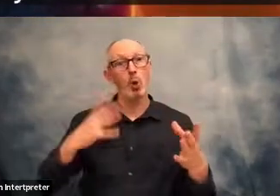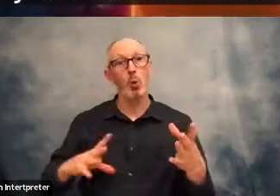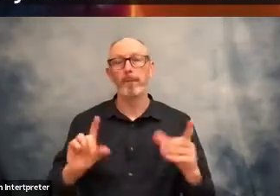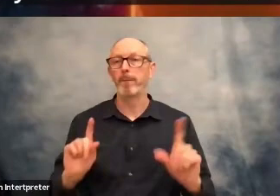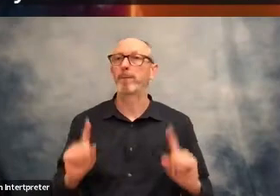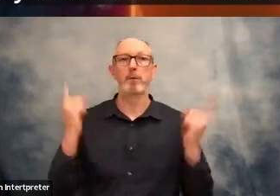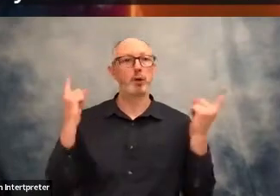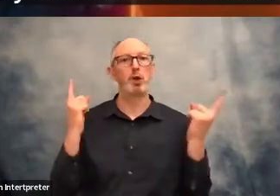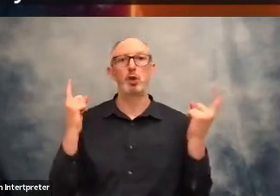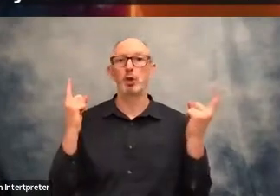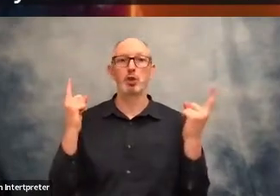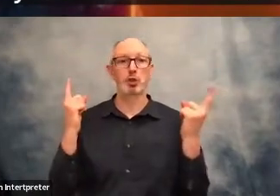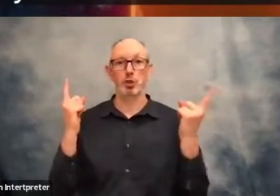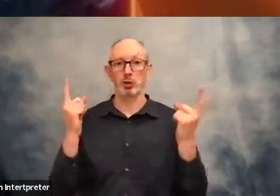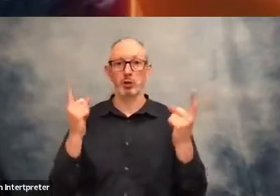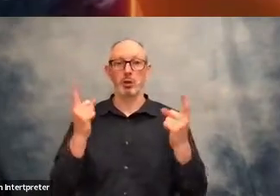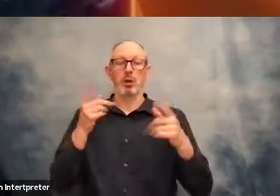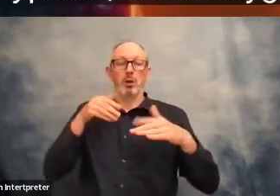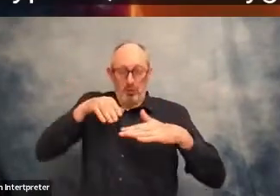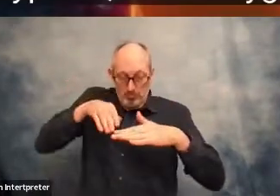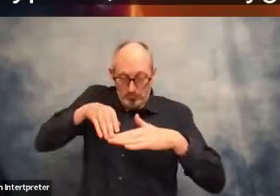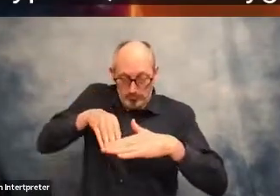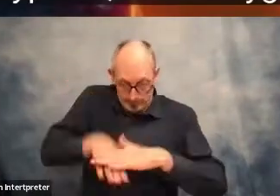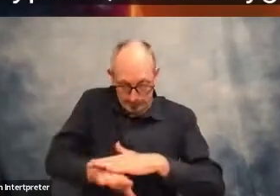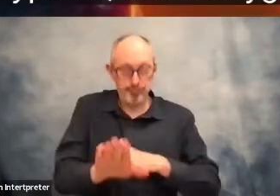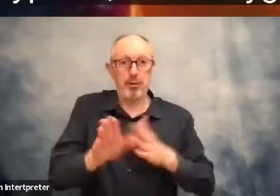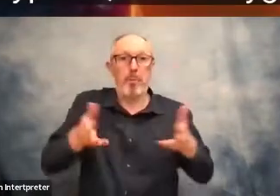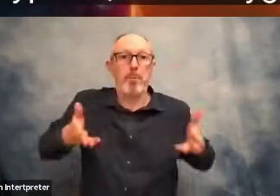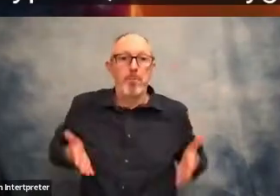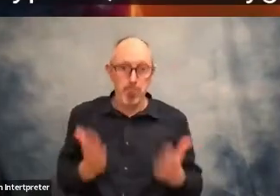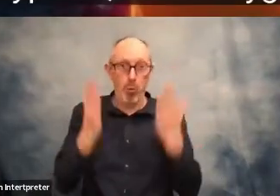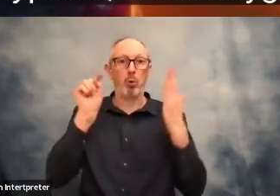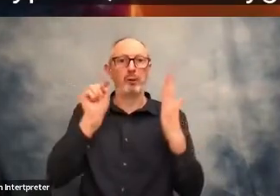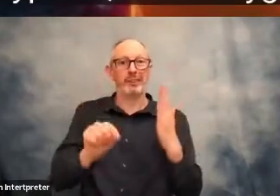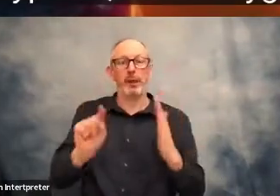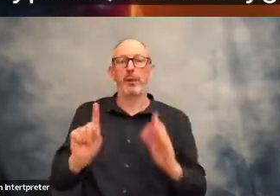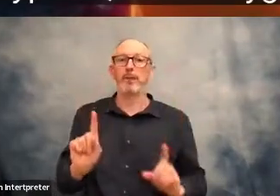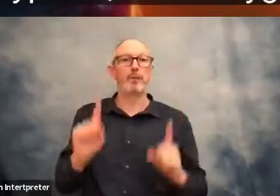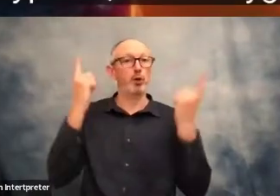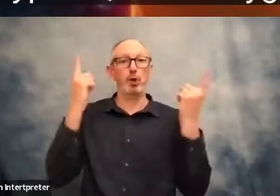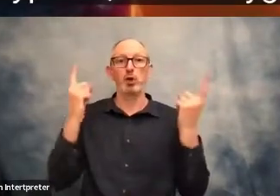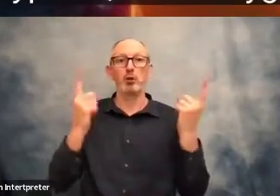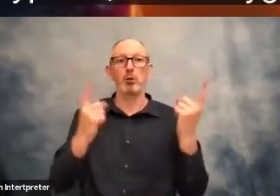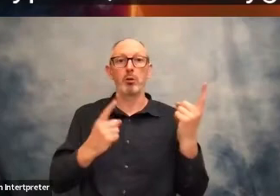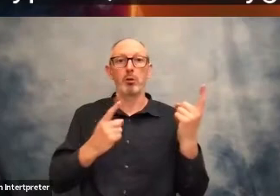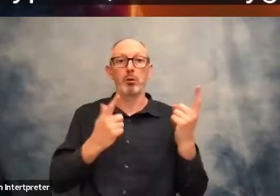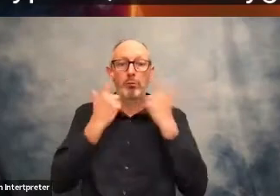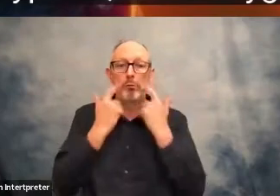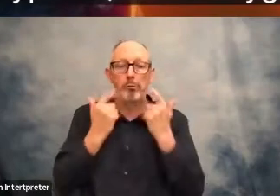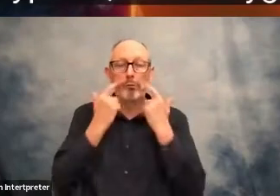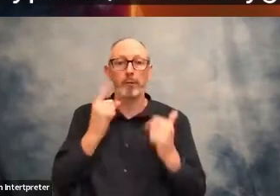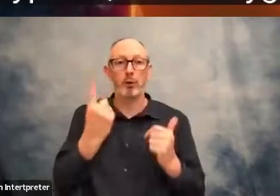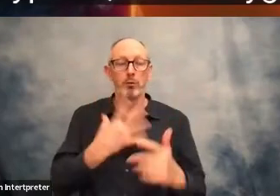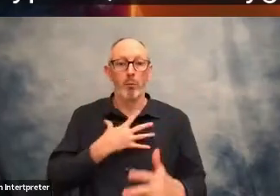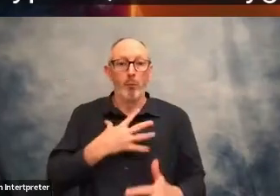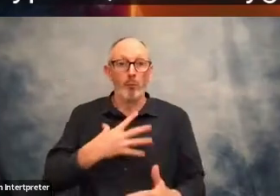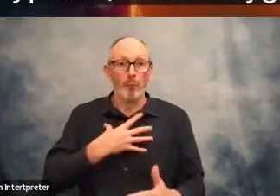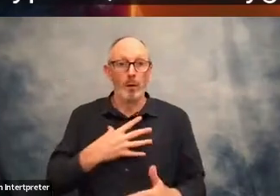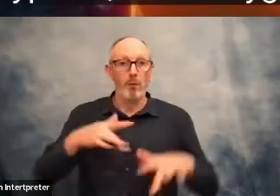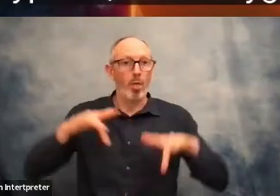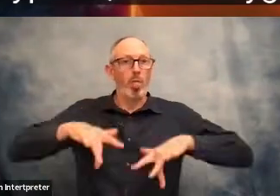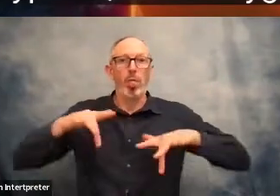human life must cross: birth. Before the first cry, before the first breath, the fetus survives in hypoxia,